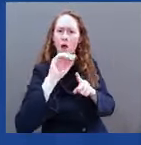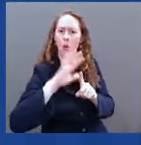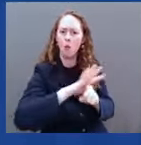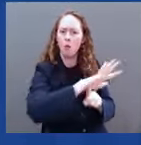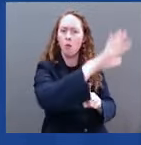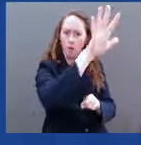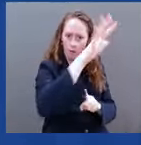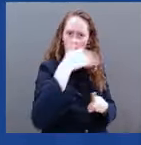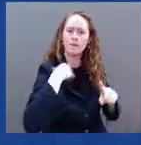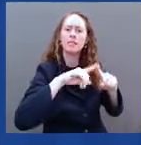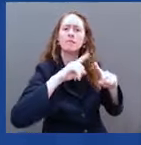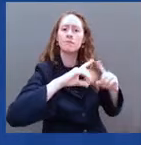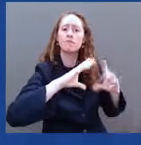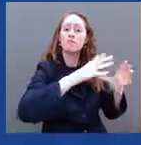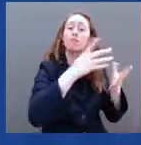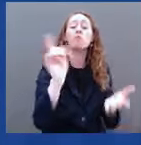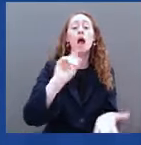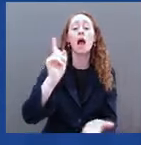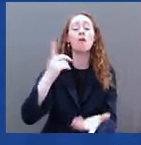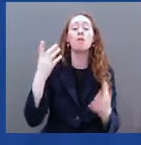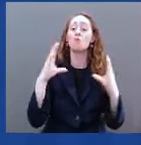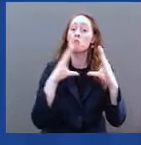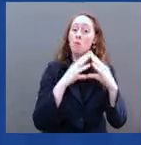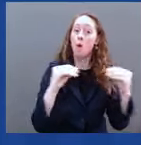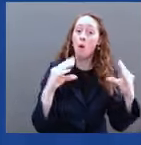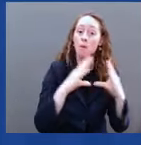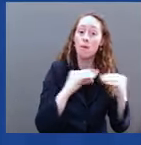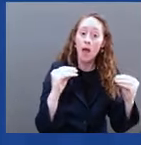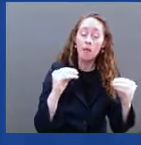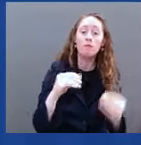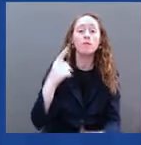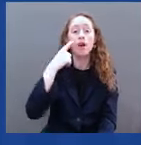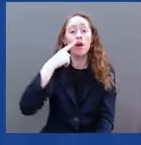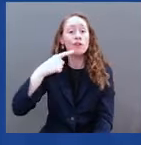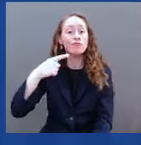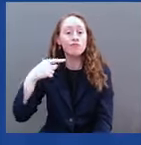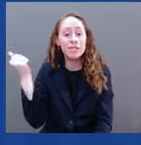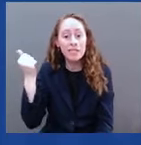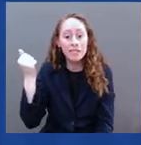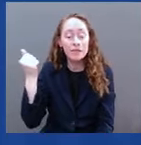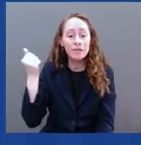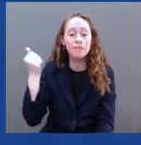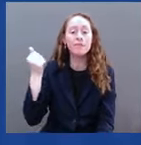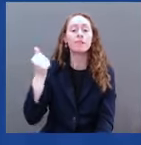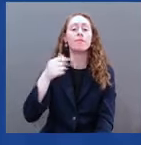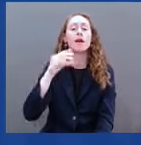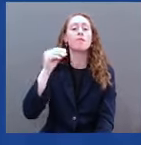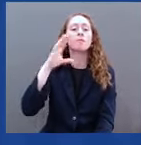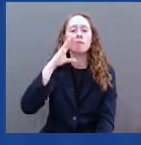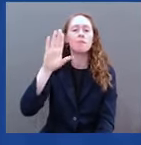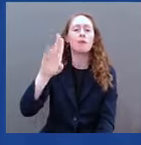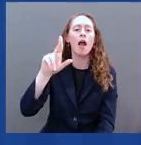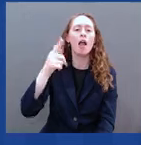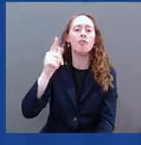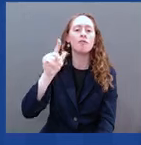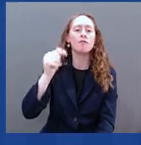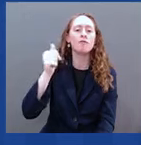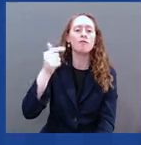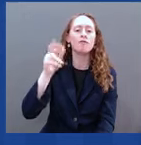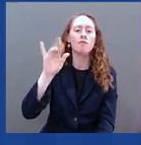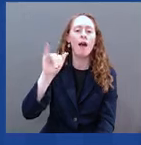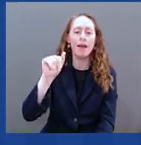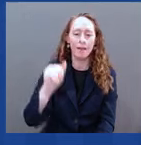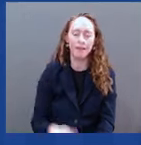and Slovakia to reinforce the Eastern Front. Putin was banking on NATO being split. My